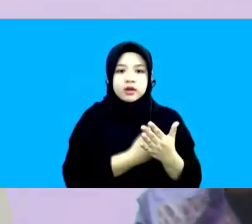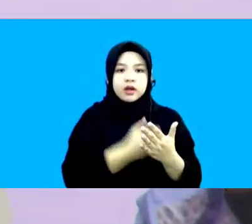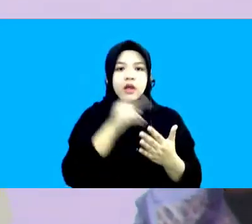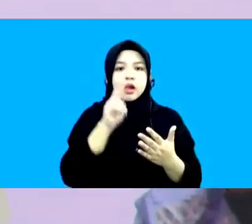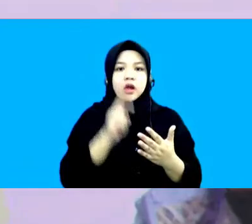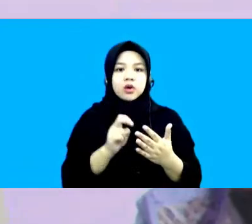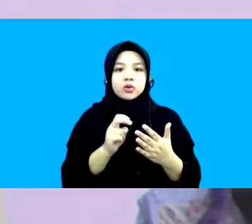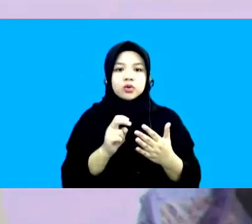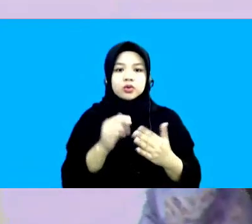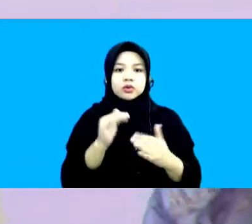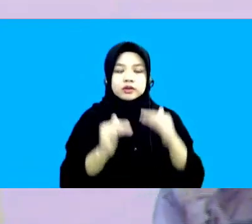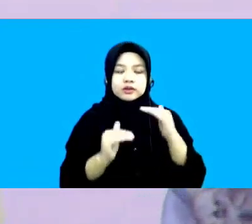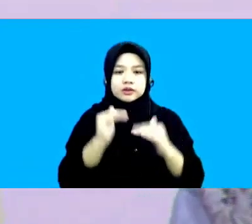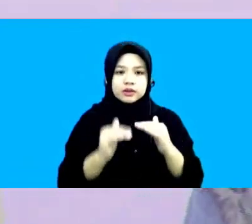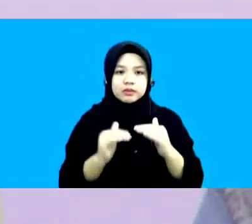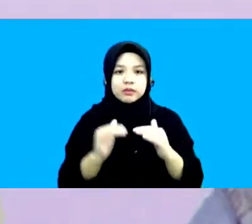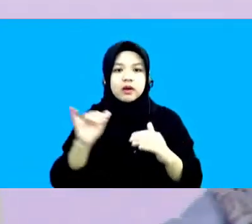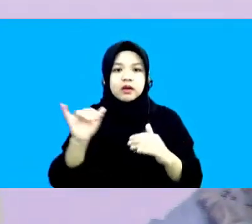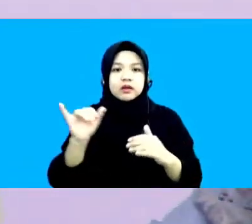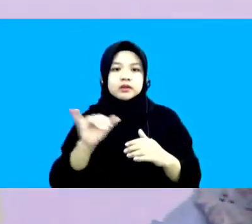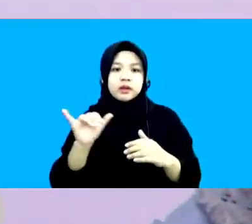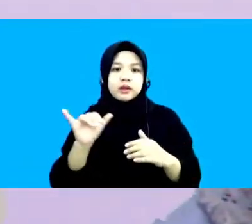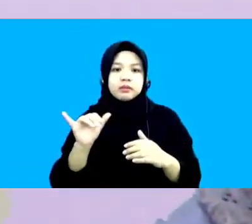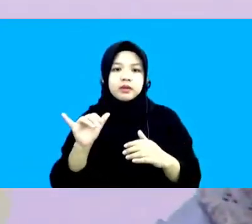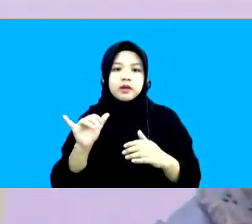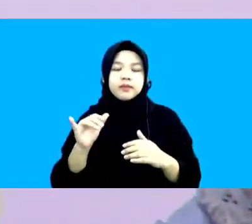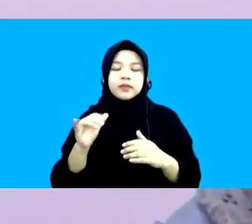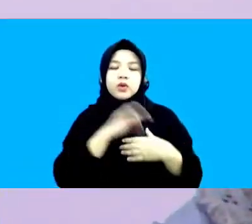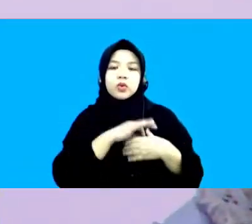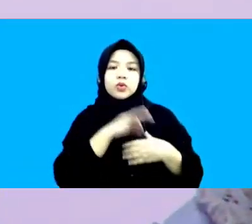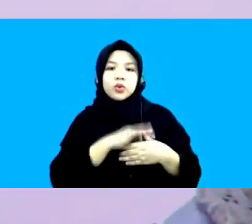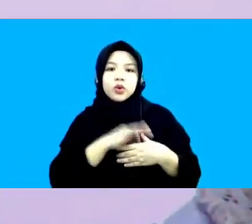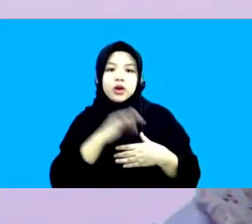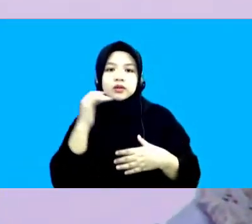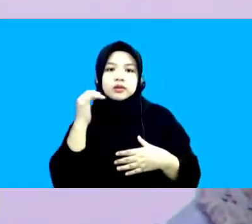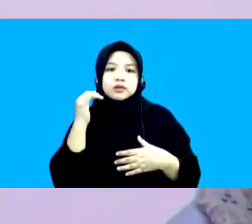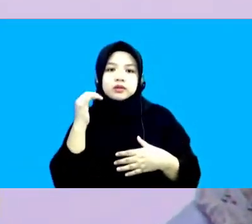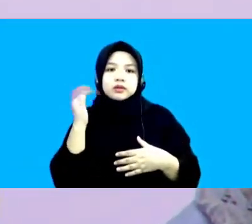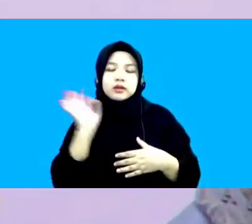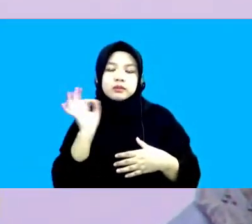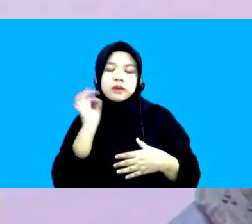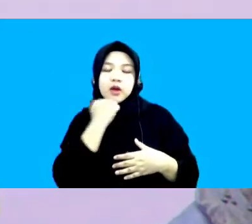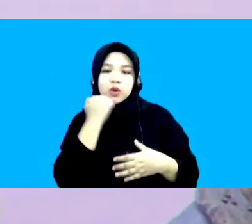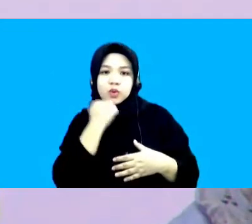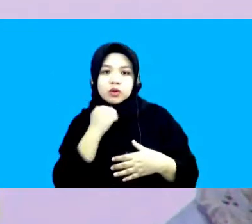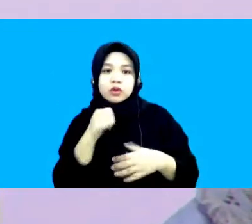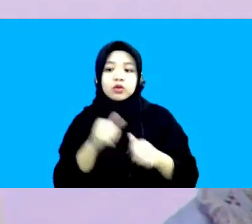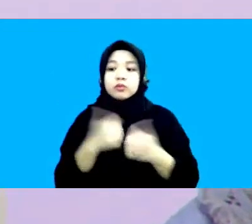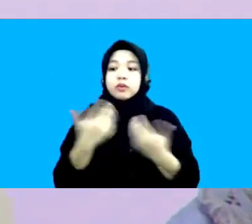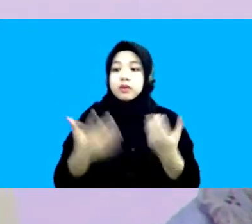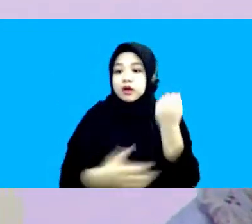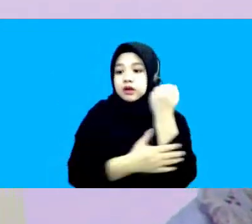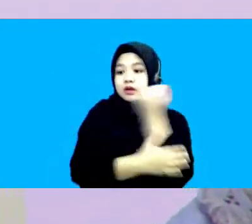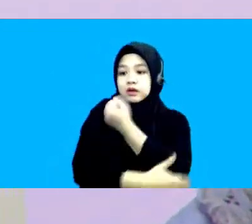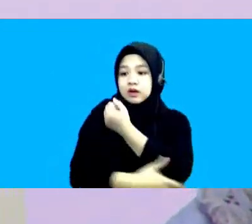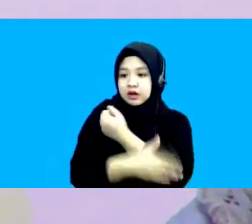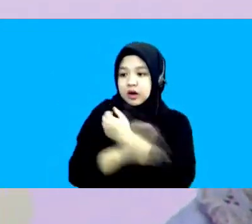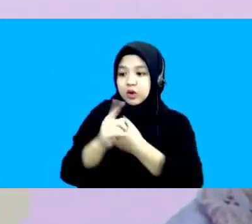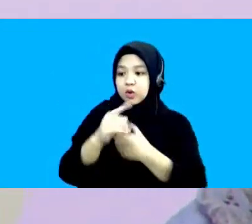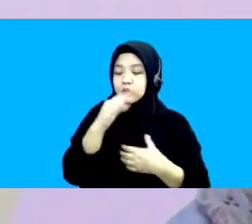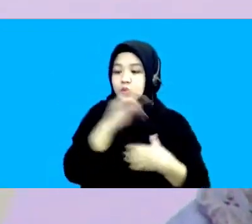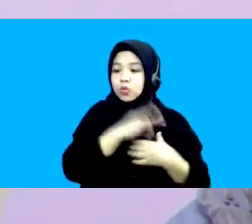issue might be potential as the global cooperation or more on national.